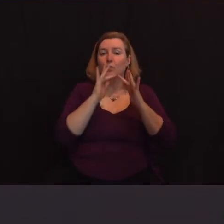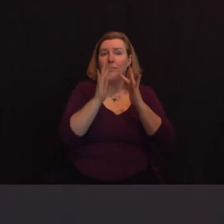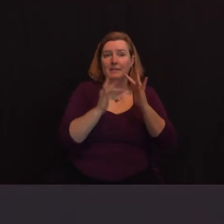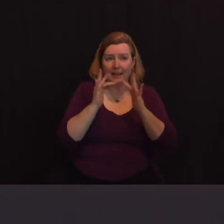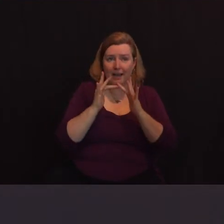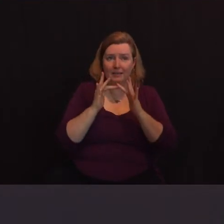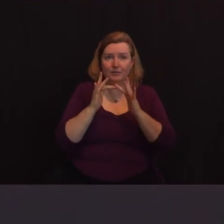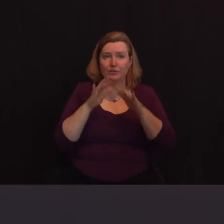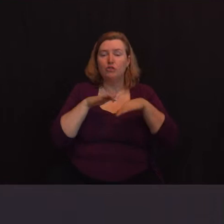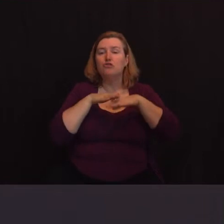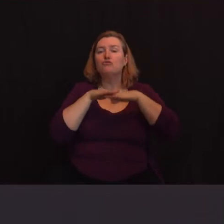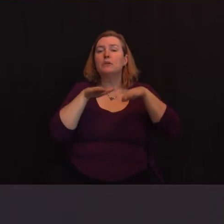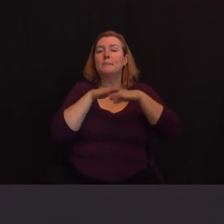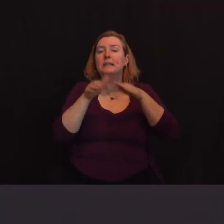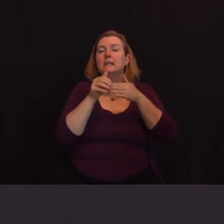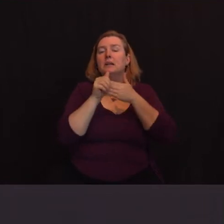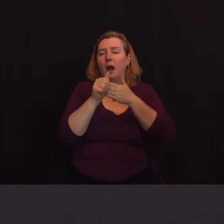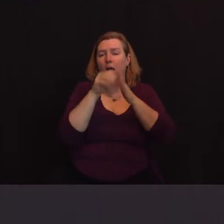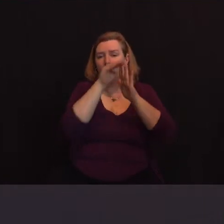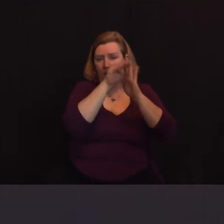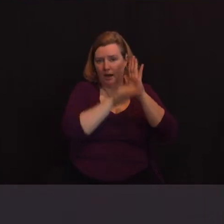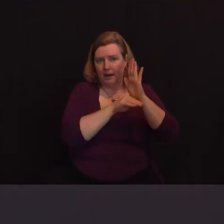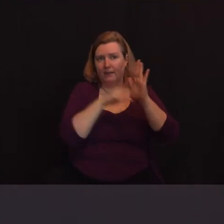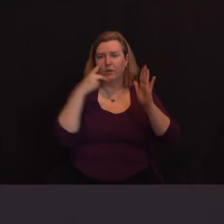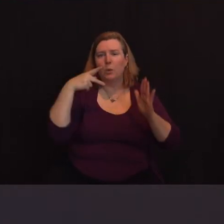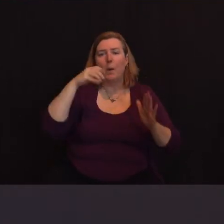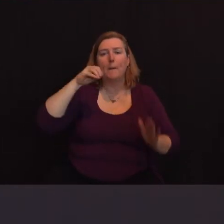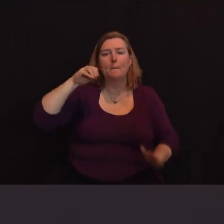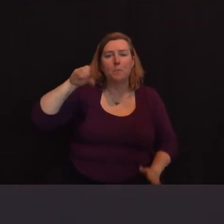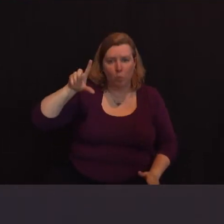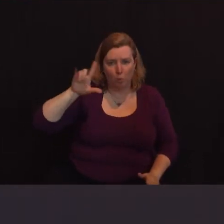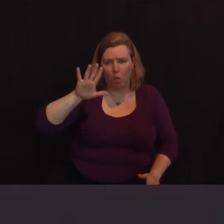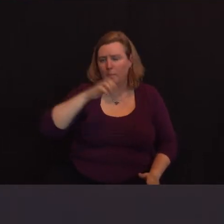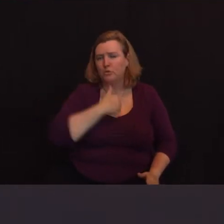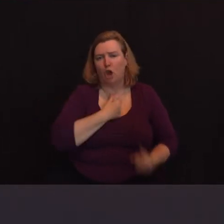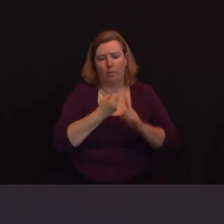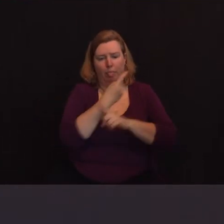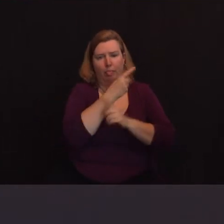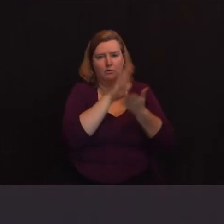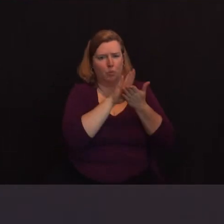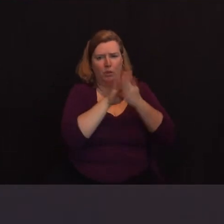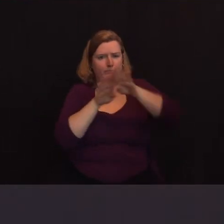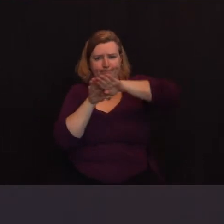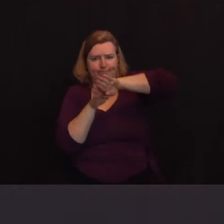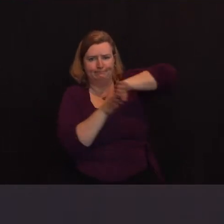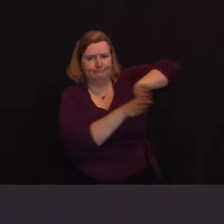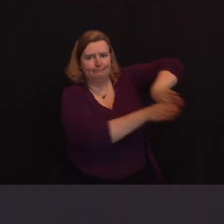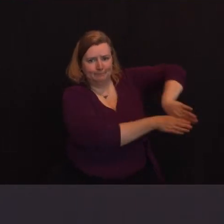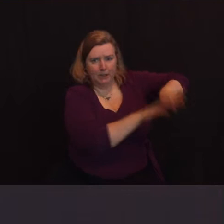Okay. Could have saved, I apologize. I could have saved a few minutes in the press conference.